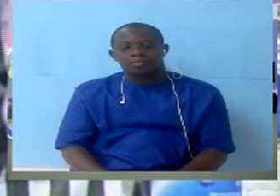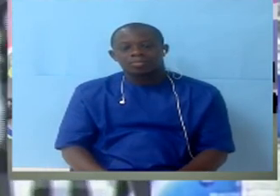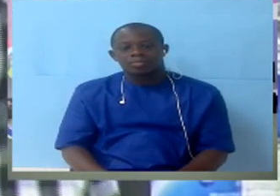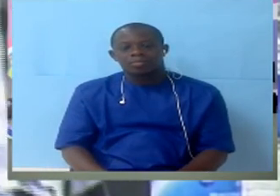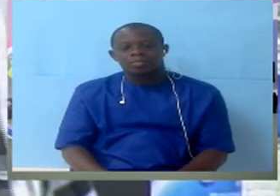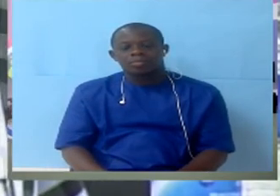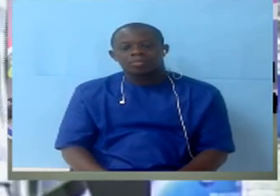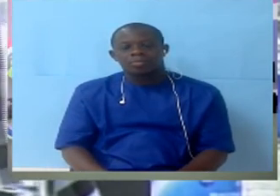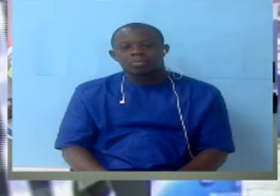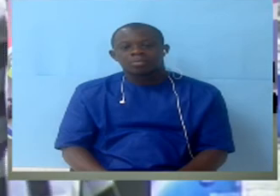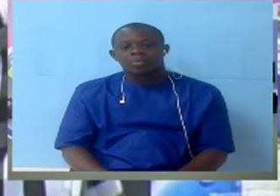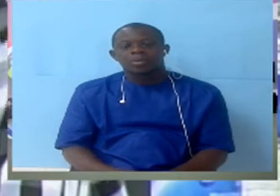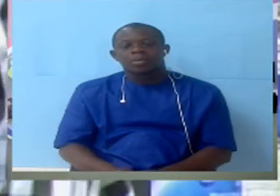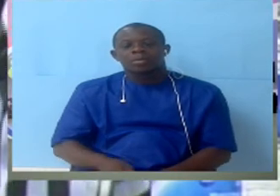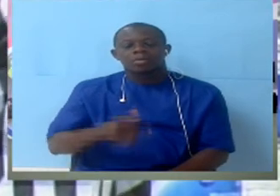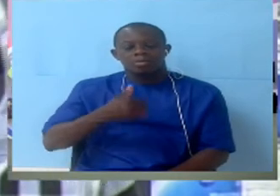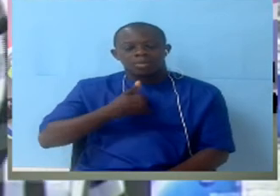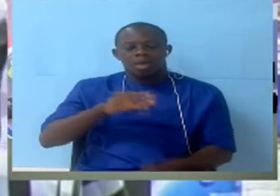Na telefono mbuko ufa.